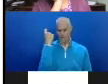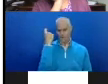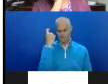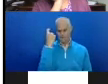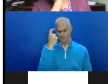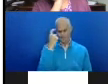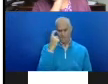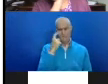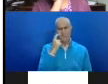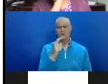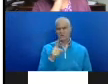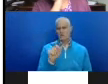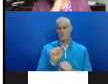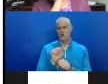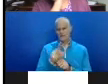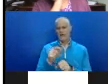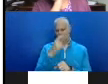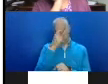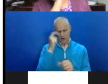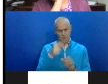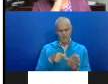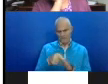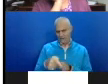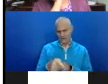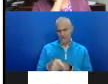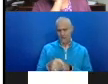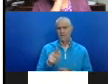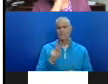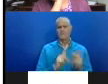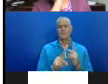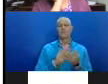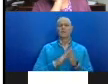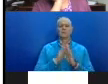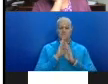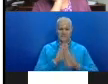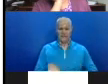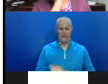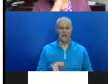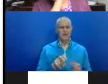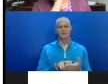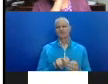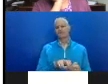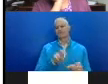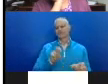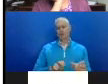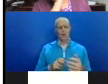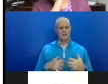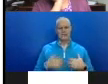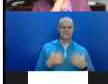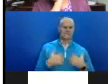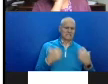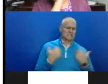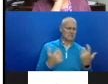for people who work in the trauma field, can recognize that people can become silent and withdrawn. They can become angry all the time,